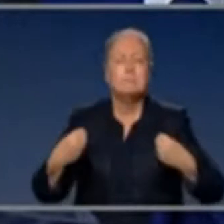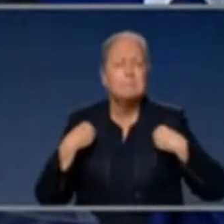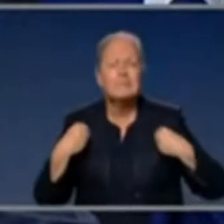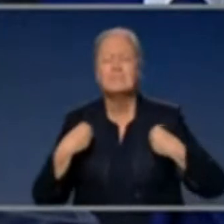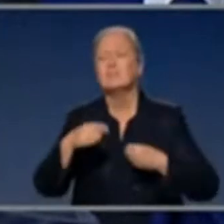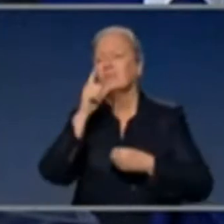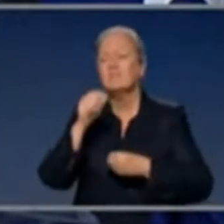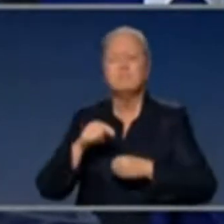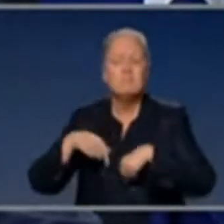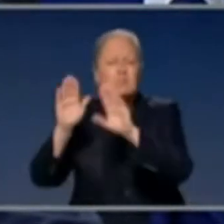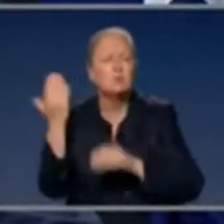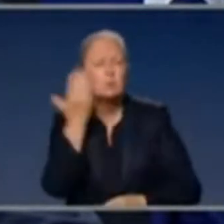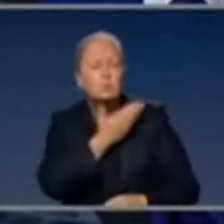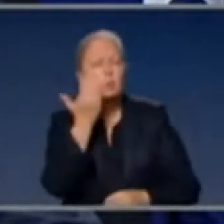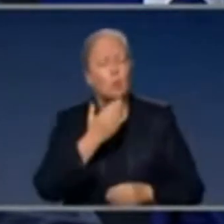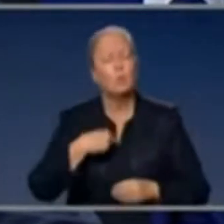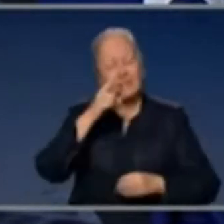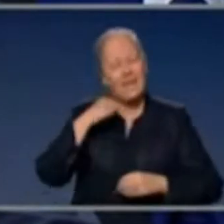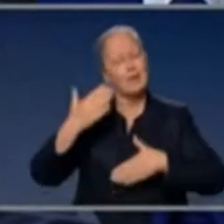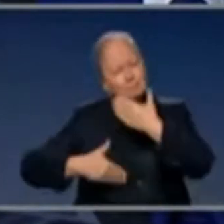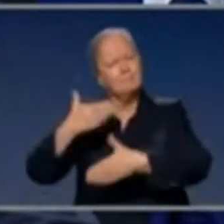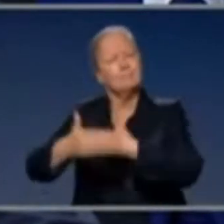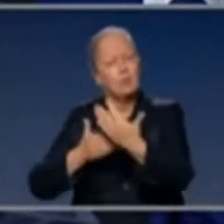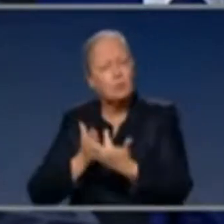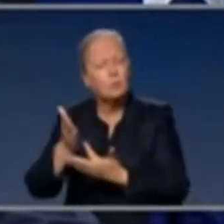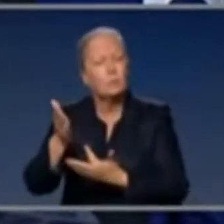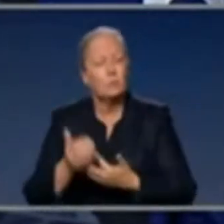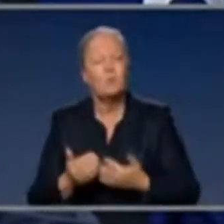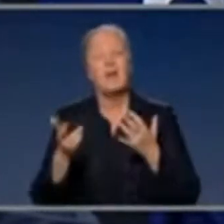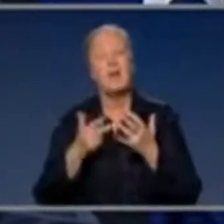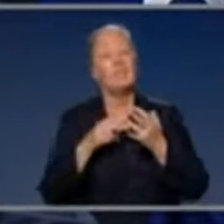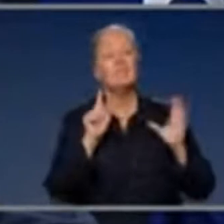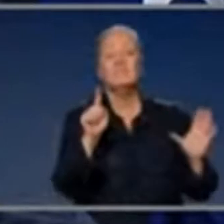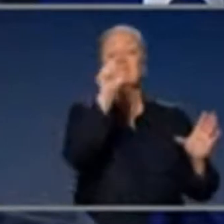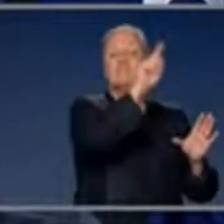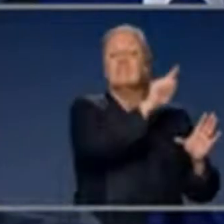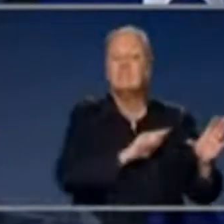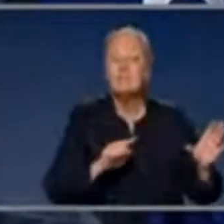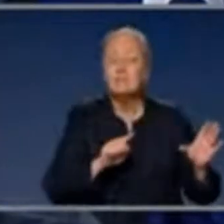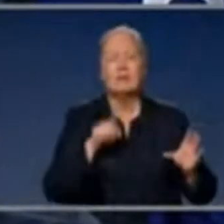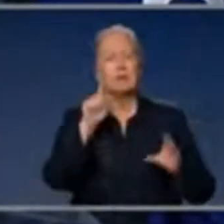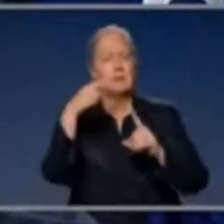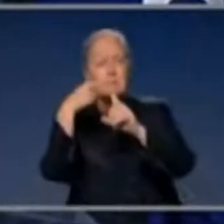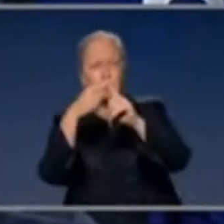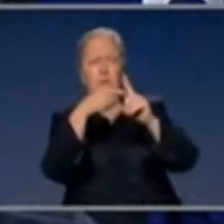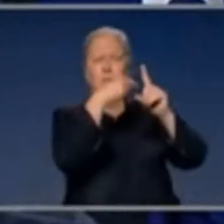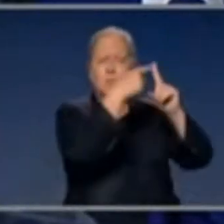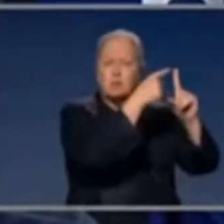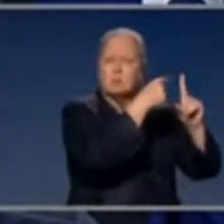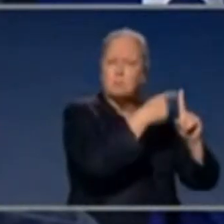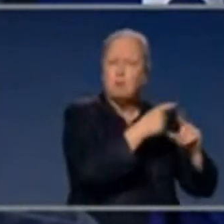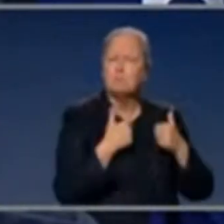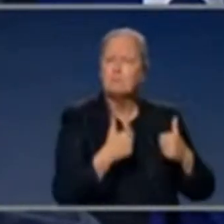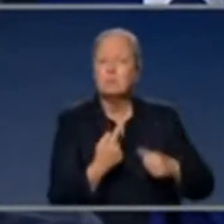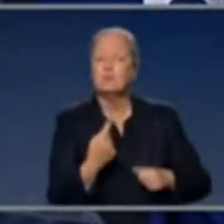can enable us to go forward. And in all the other states and territories where we continue to see positive news, hearing today